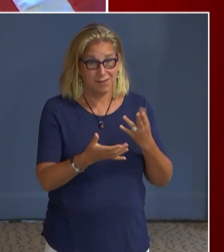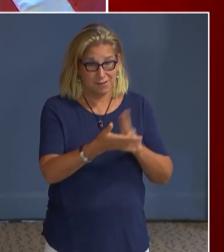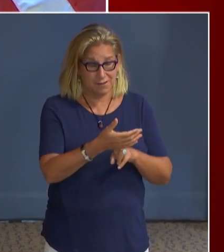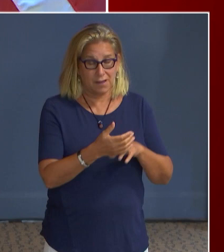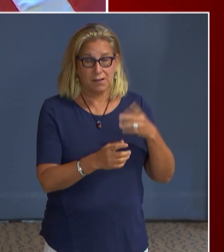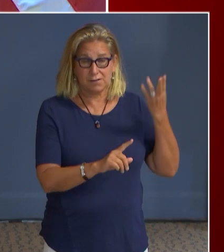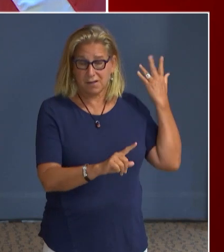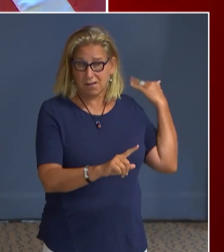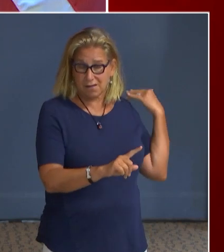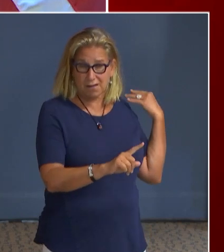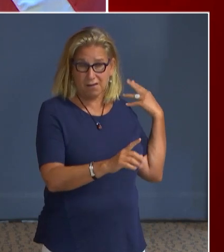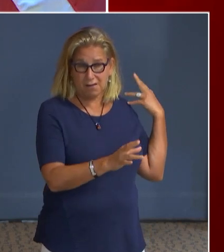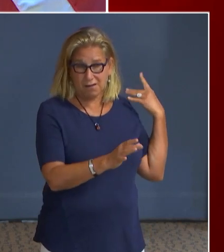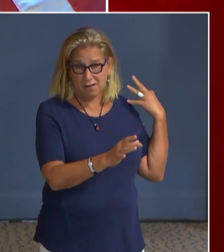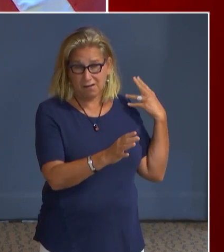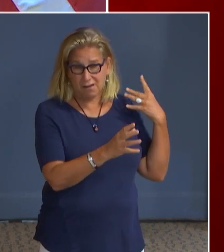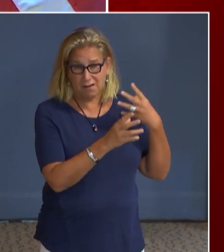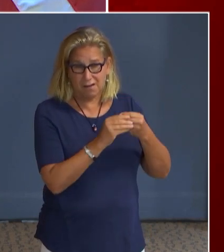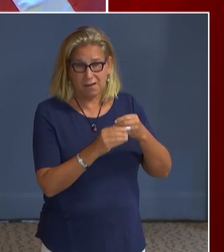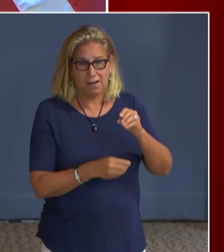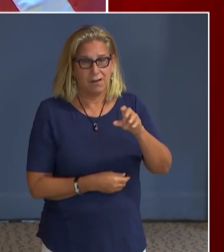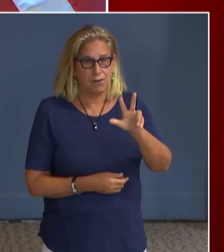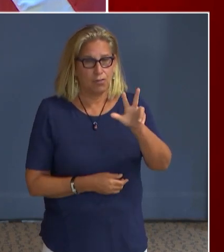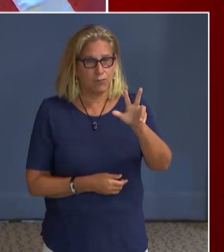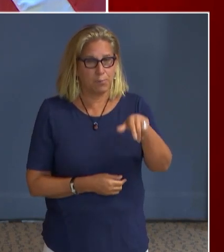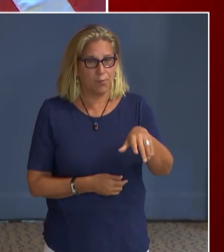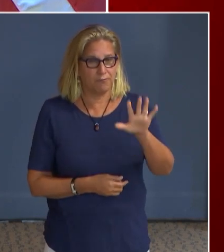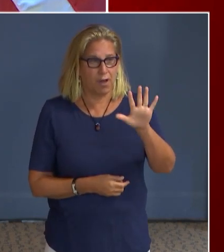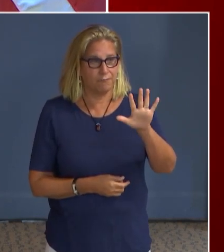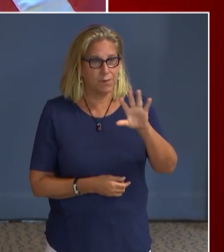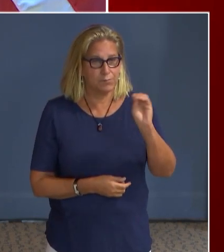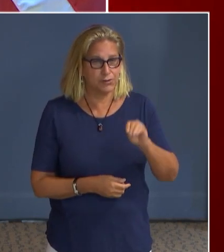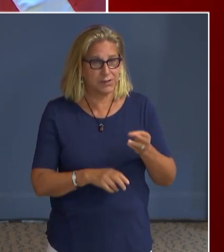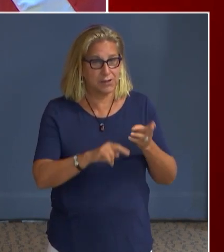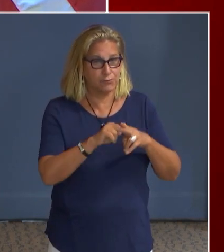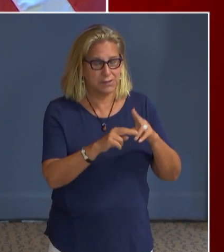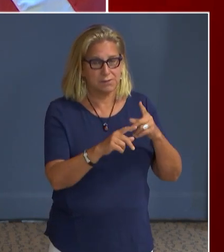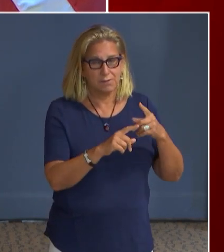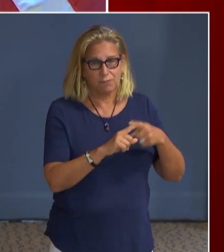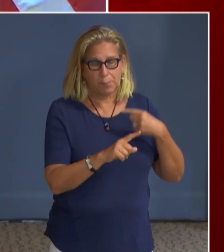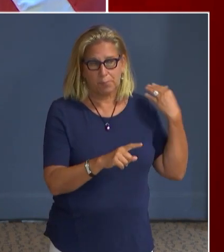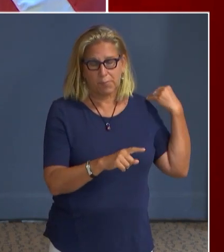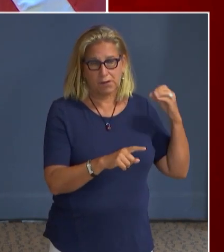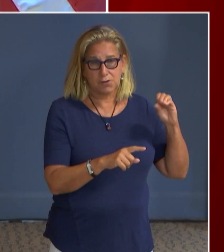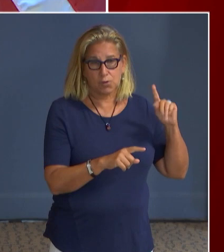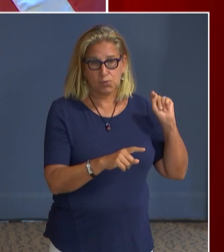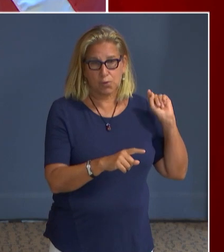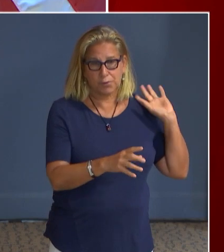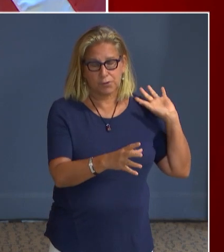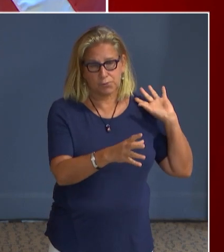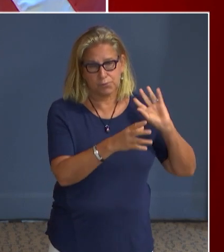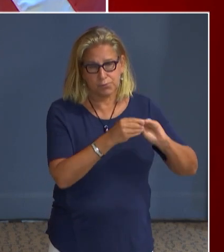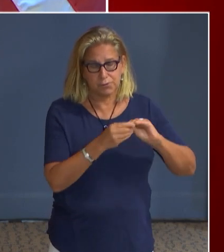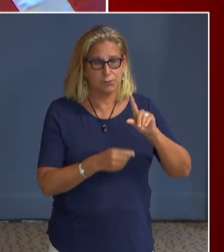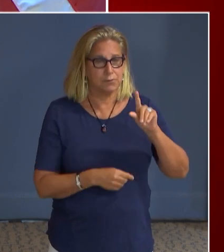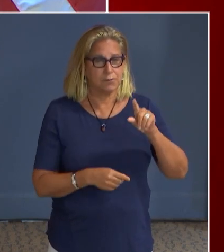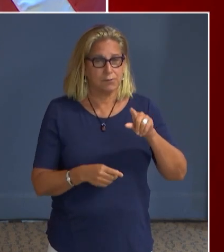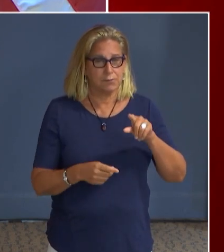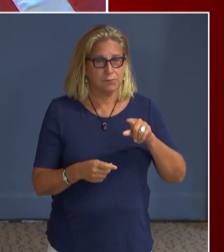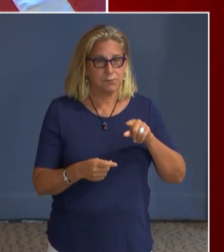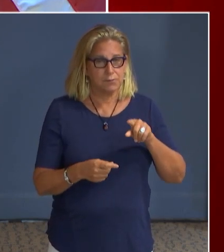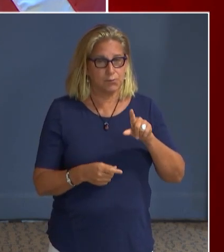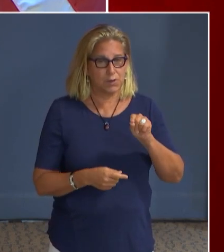3.5% one-time retroactive bonus for fiscal 2022, and a 2.5%